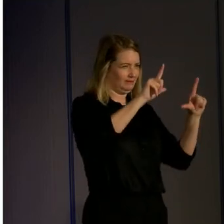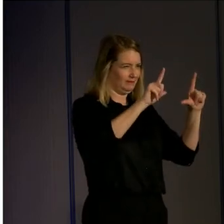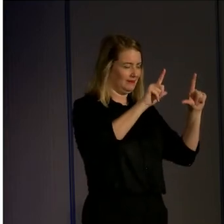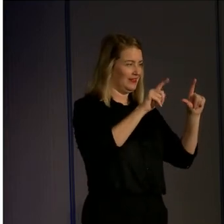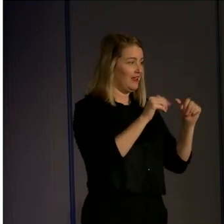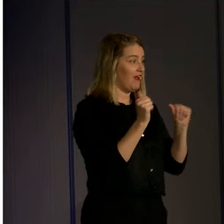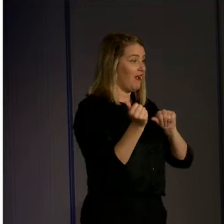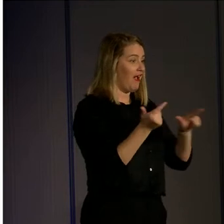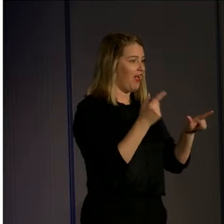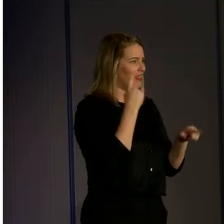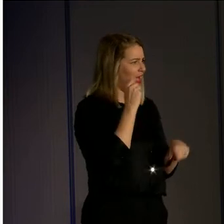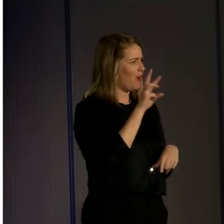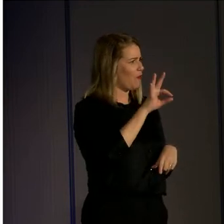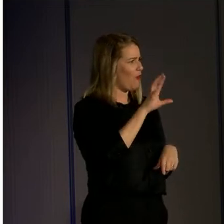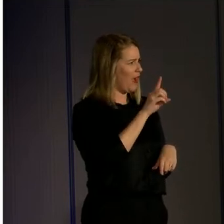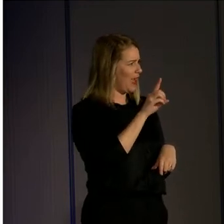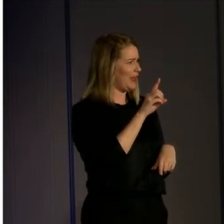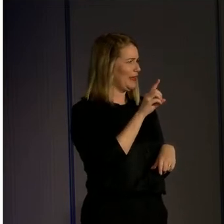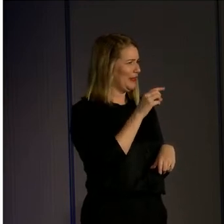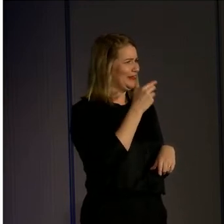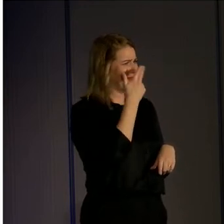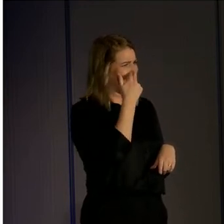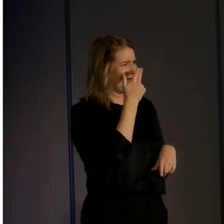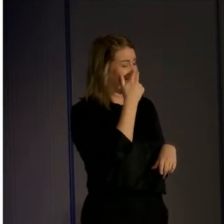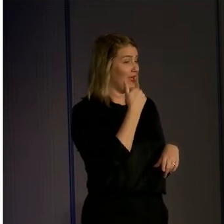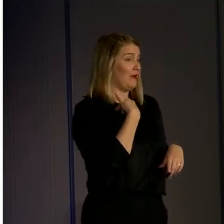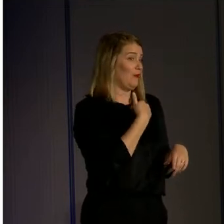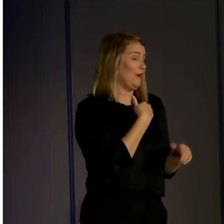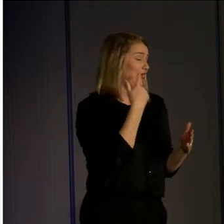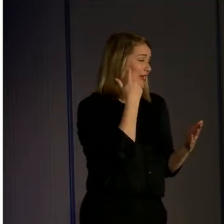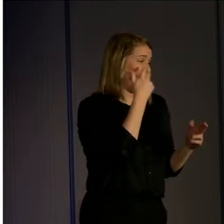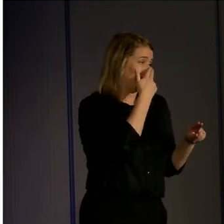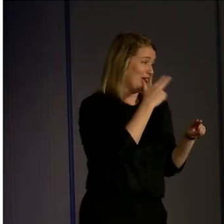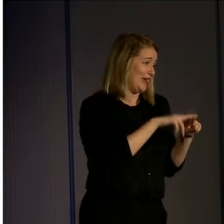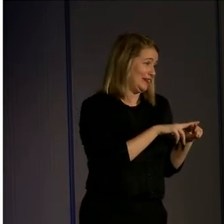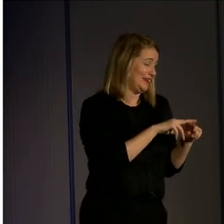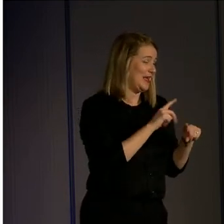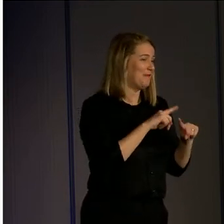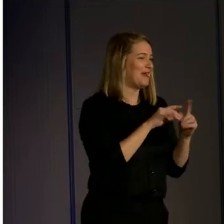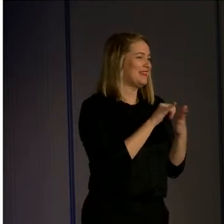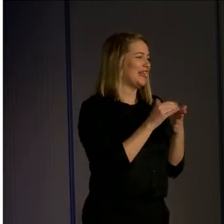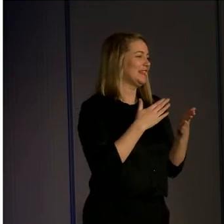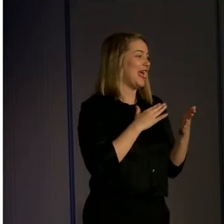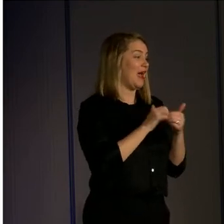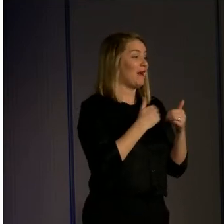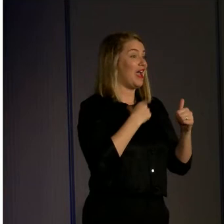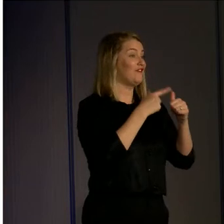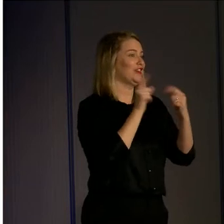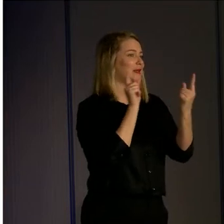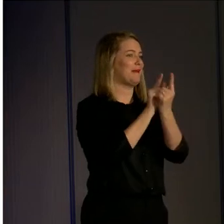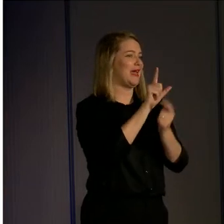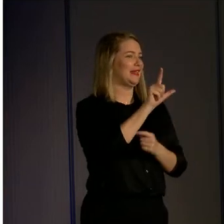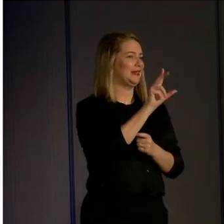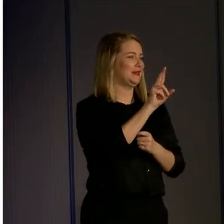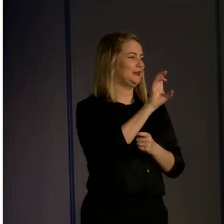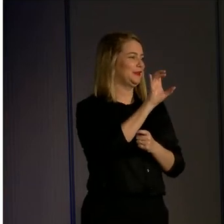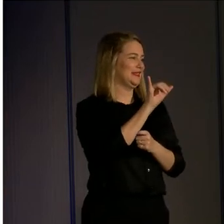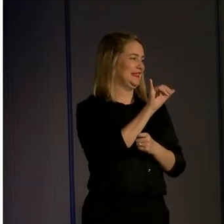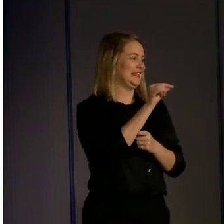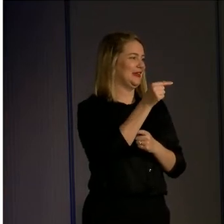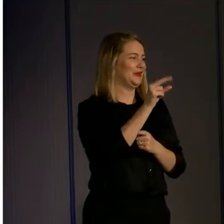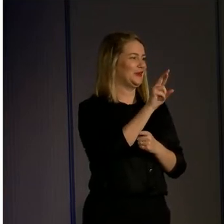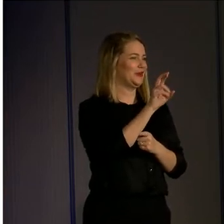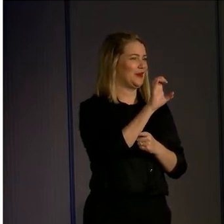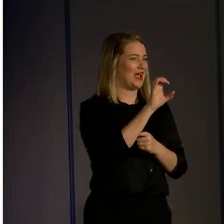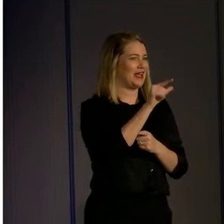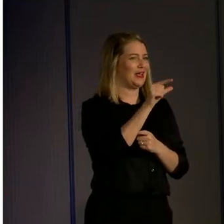Everybody thought it was some kind of wild promotion that Yahoo was doing. We just did it because we thought it would be fun. But that's when I first met Lucy Greco. She ended